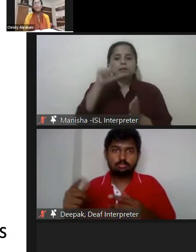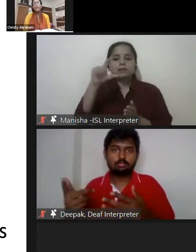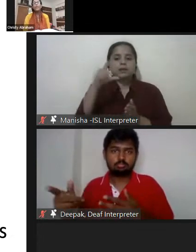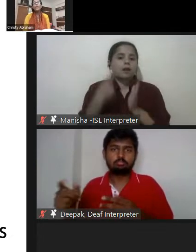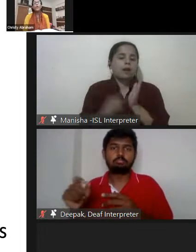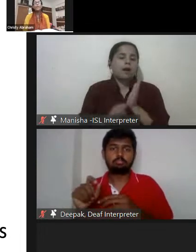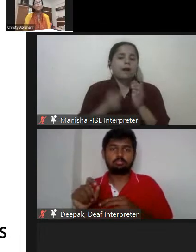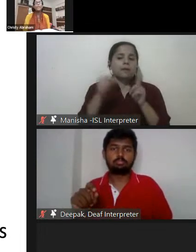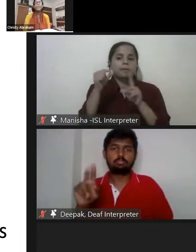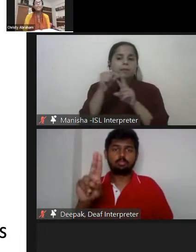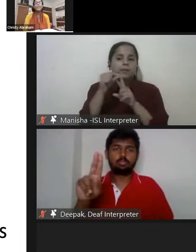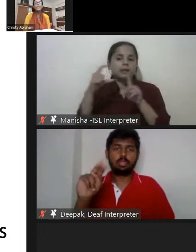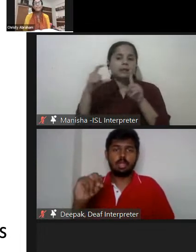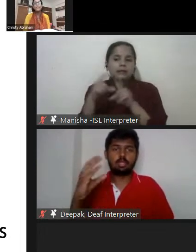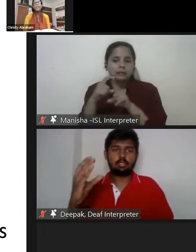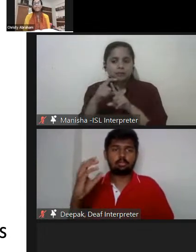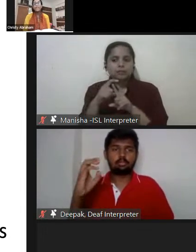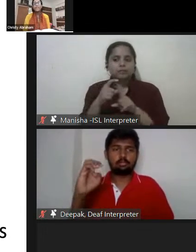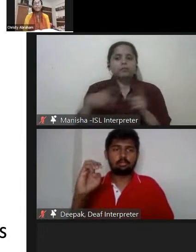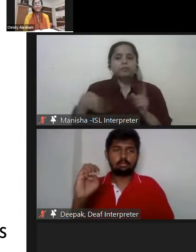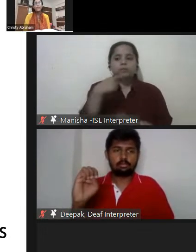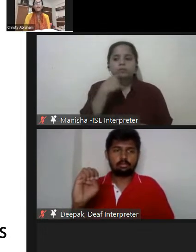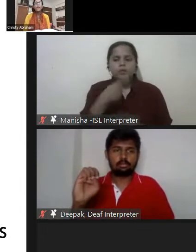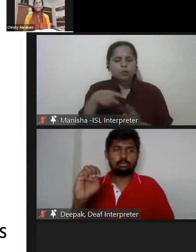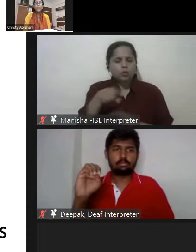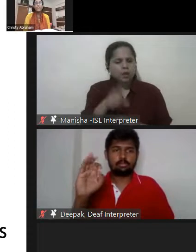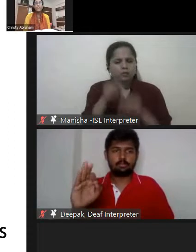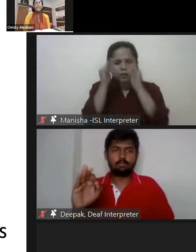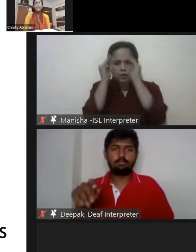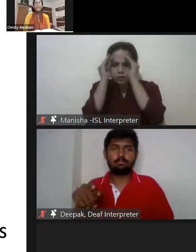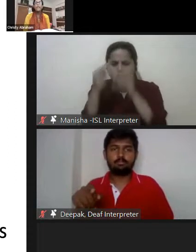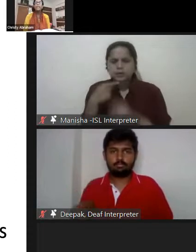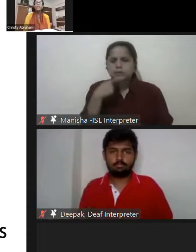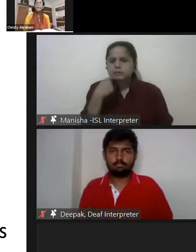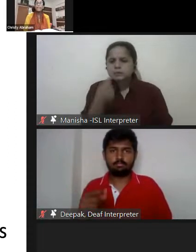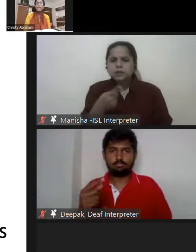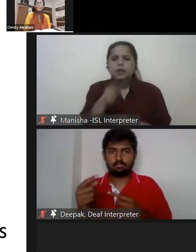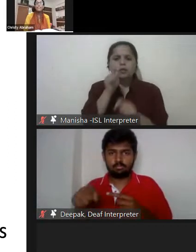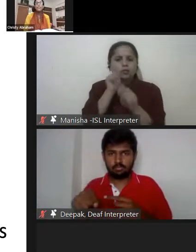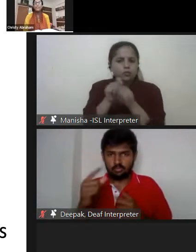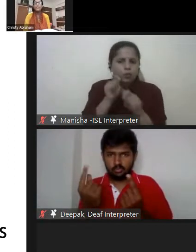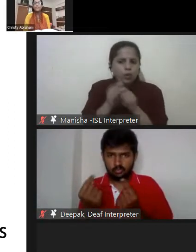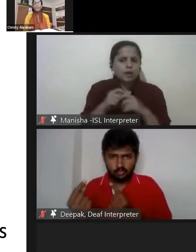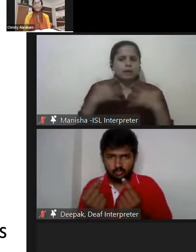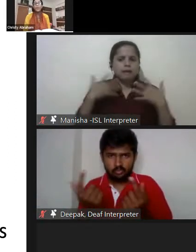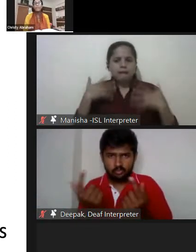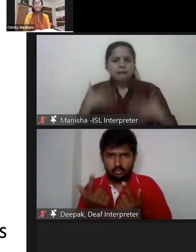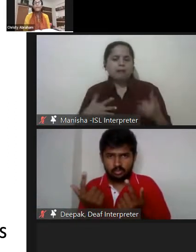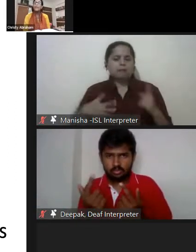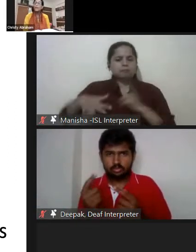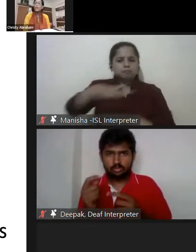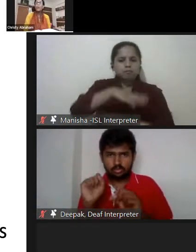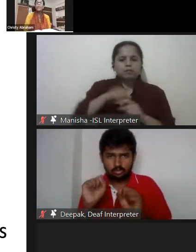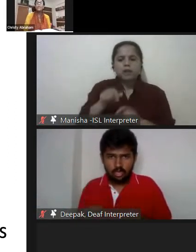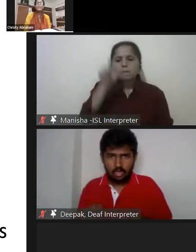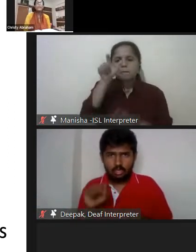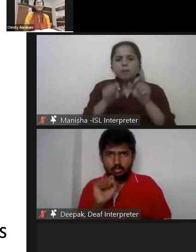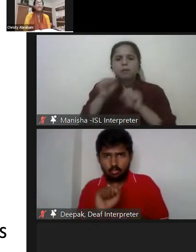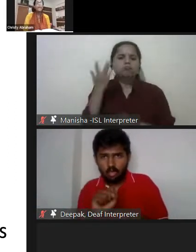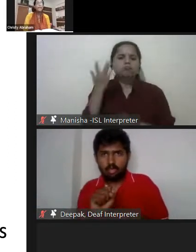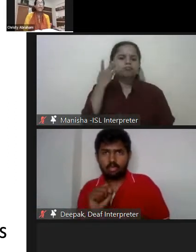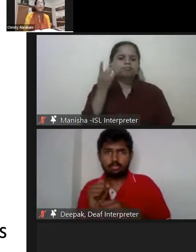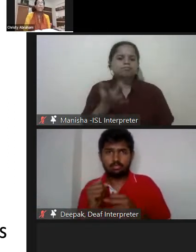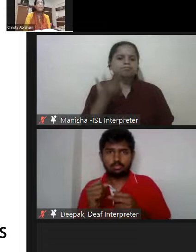however, throughout the document, you can see the emphasis on functioning and health conditions of individuals, ignoring